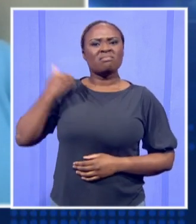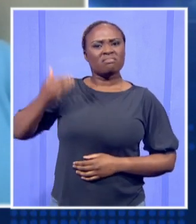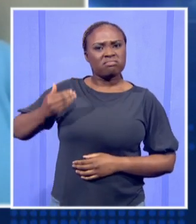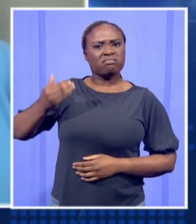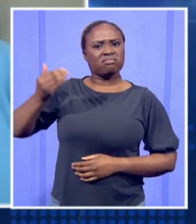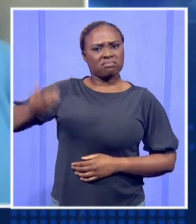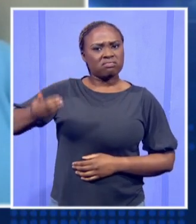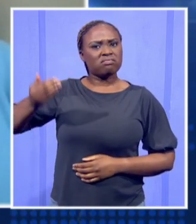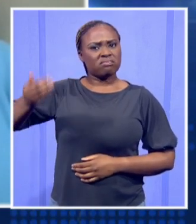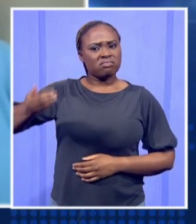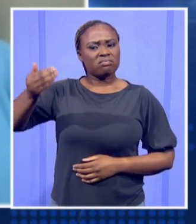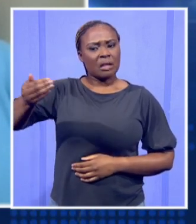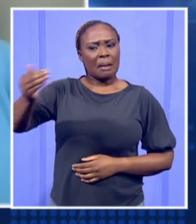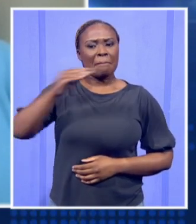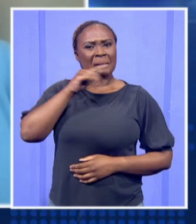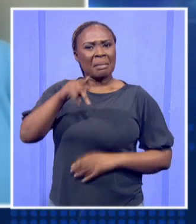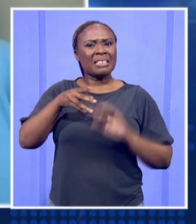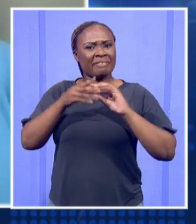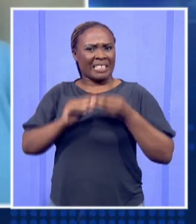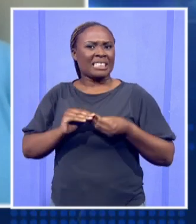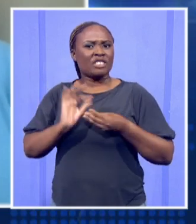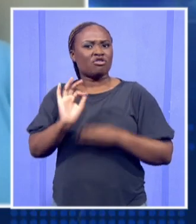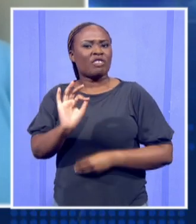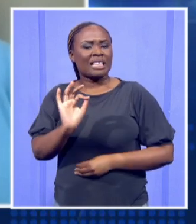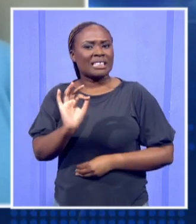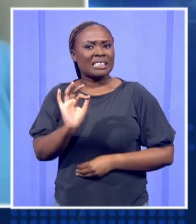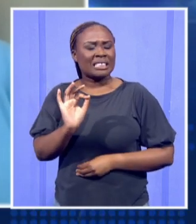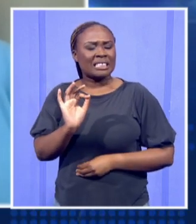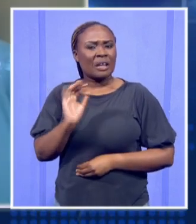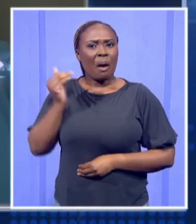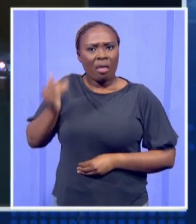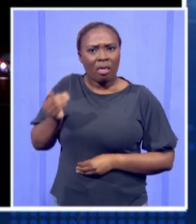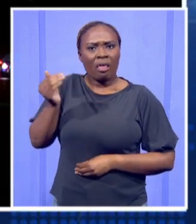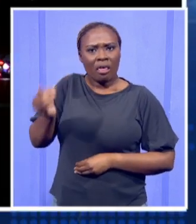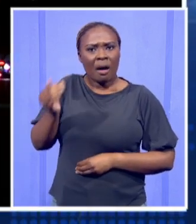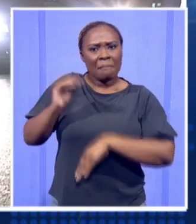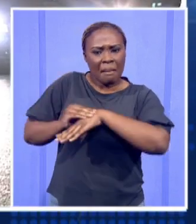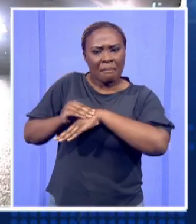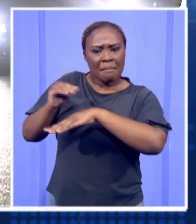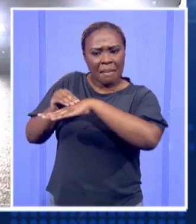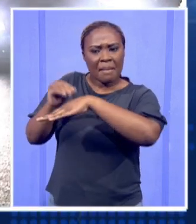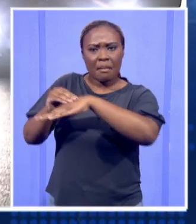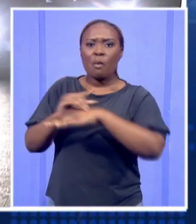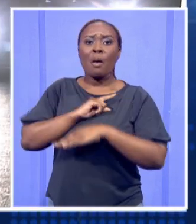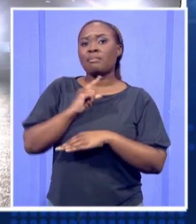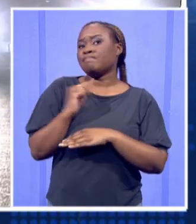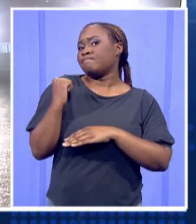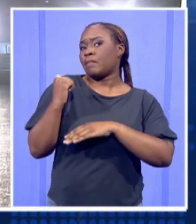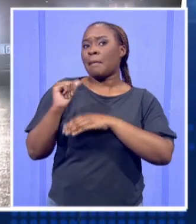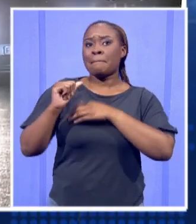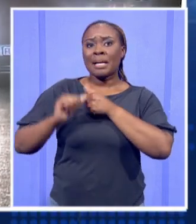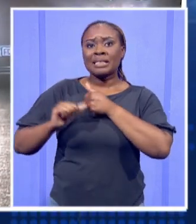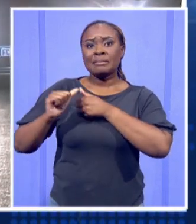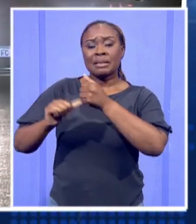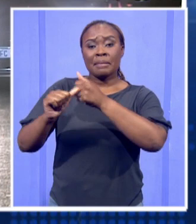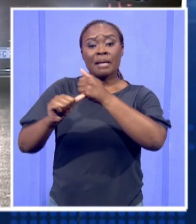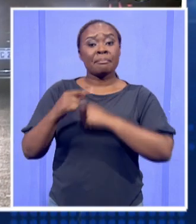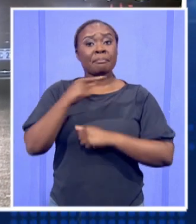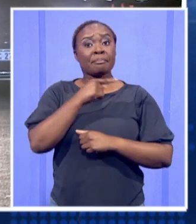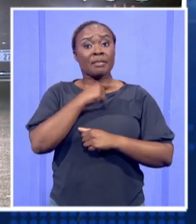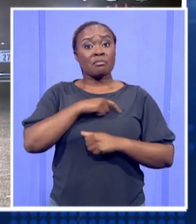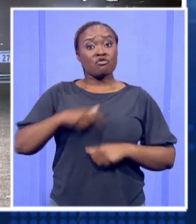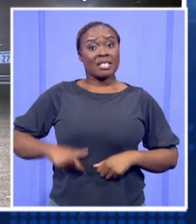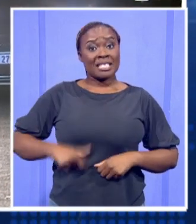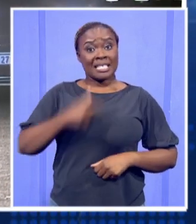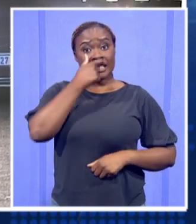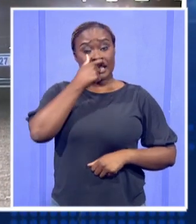certainly is something that needs to be addressed, right? We just a few months ago, we saw the president on a state